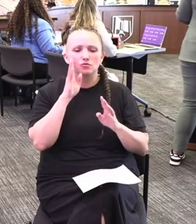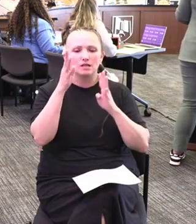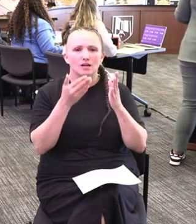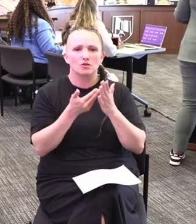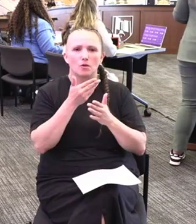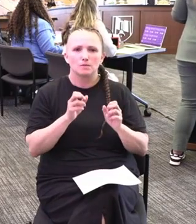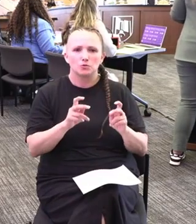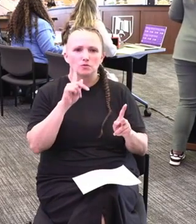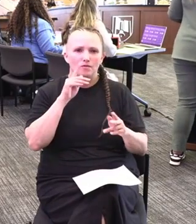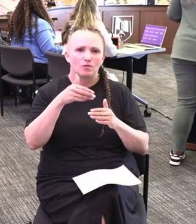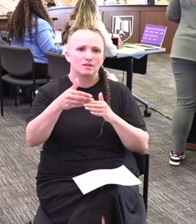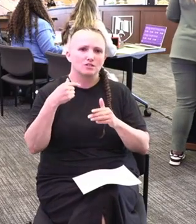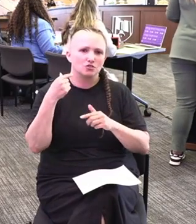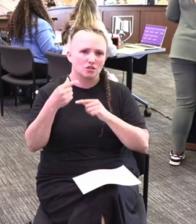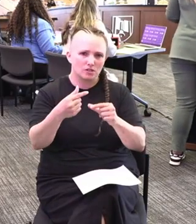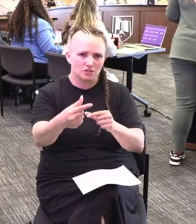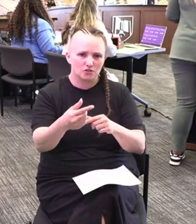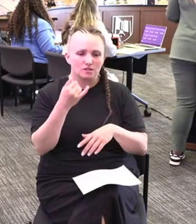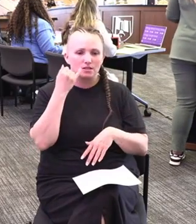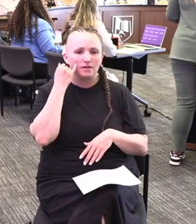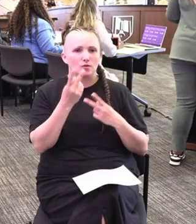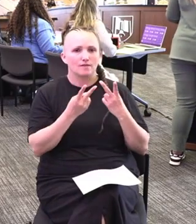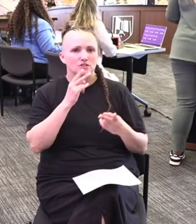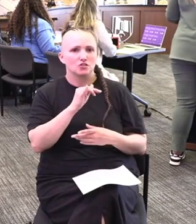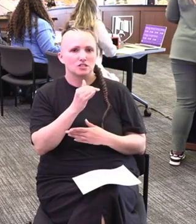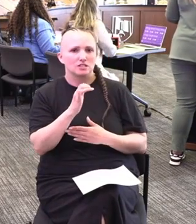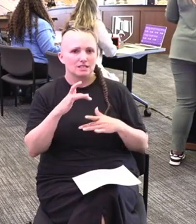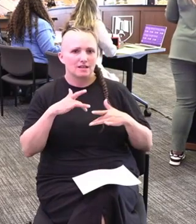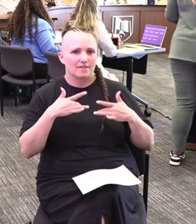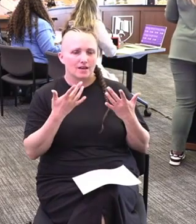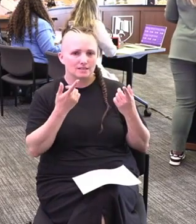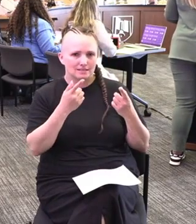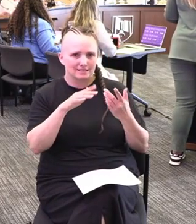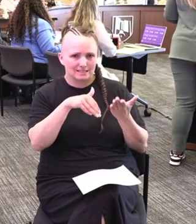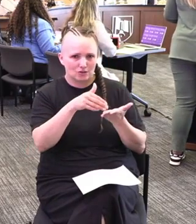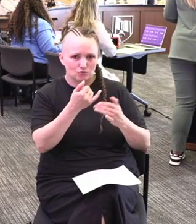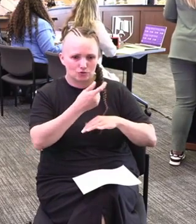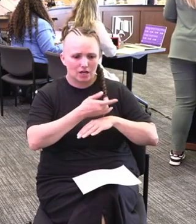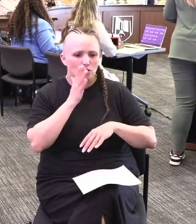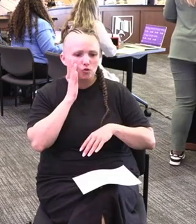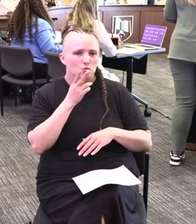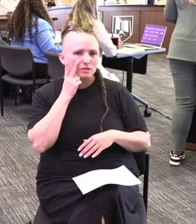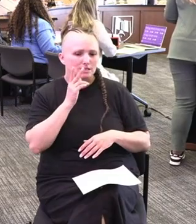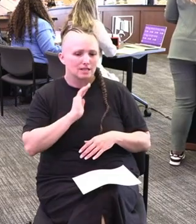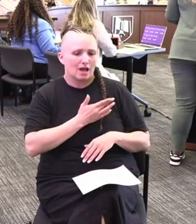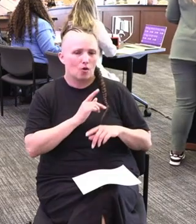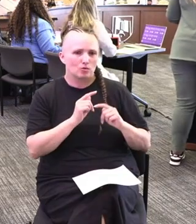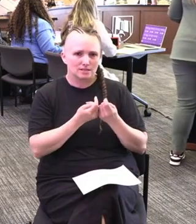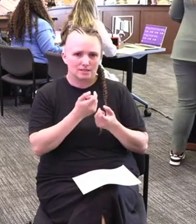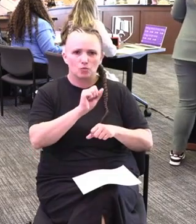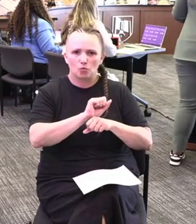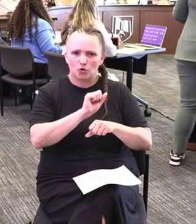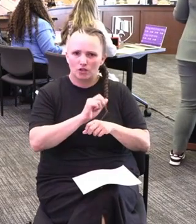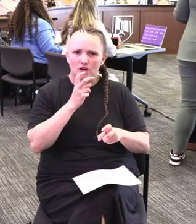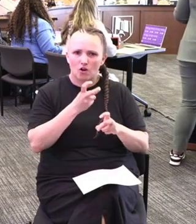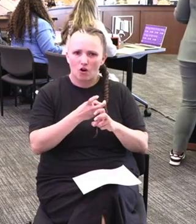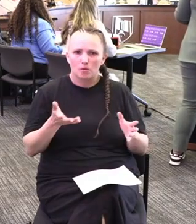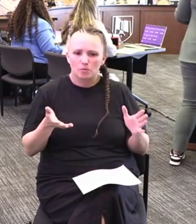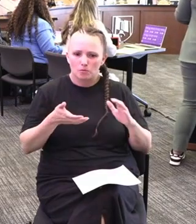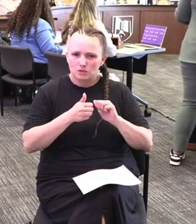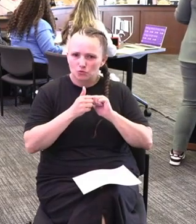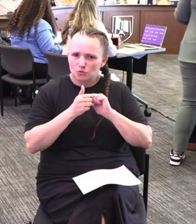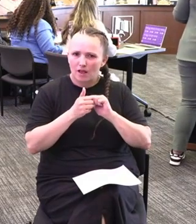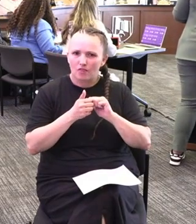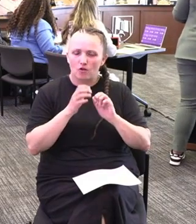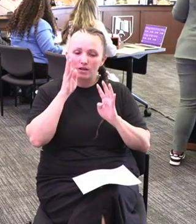generation. If you visit the JJC Event Center today, you'll find our Joliet Community YMCA team hard at work bringing together innovative